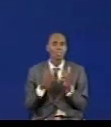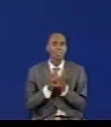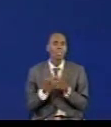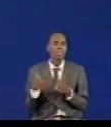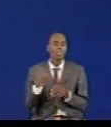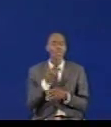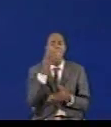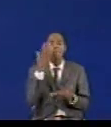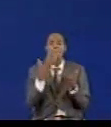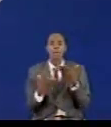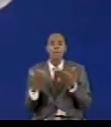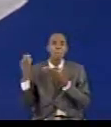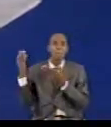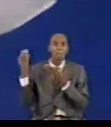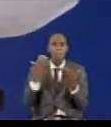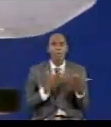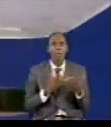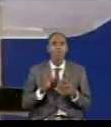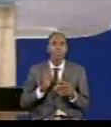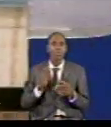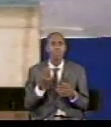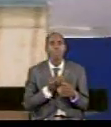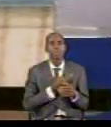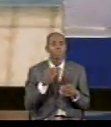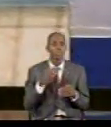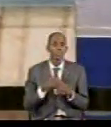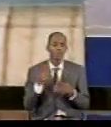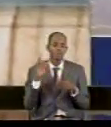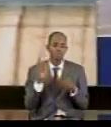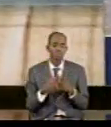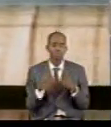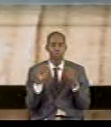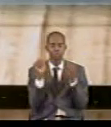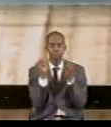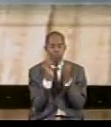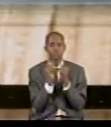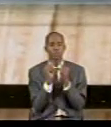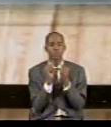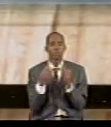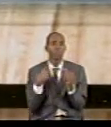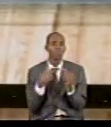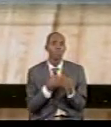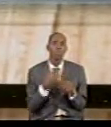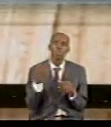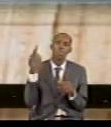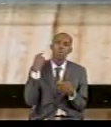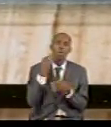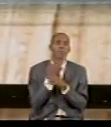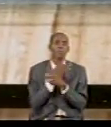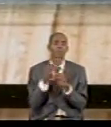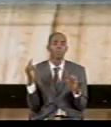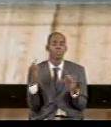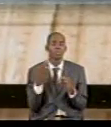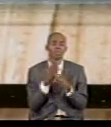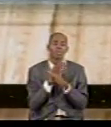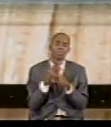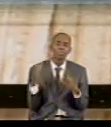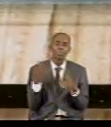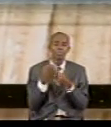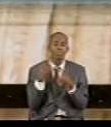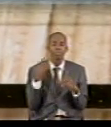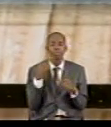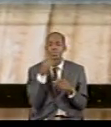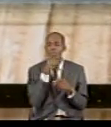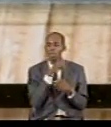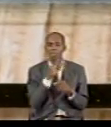bring us into bondage. Well, we're free, free from lying,